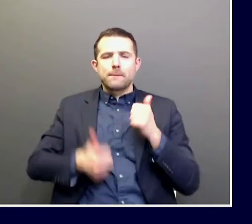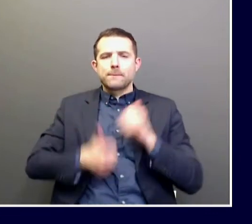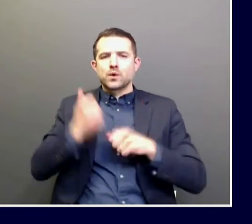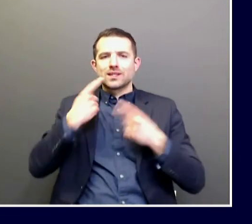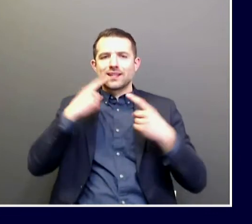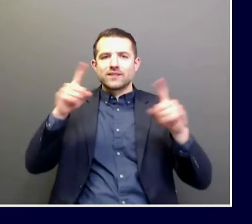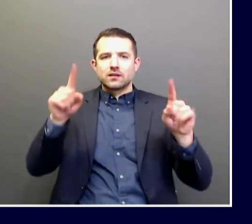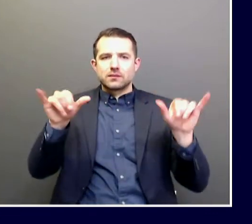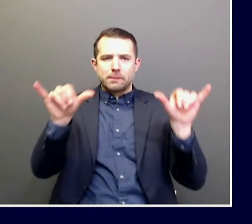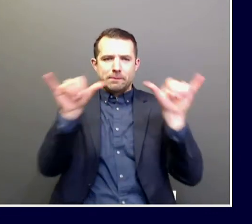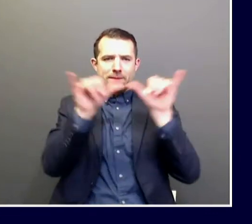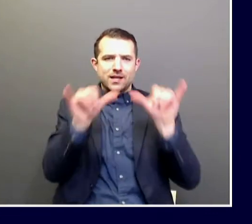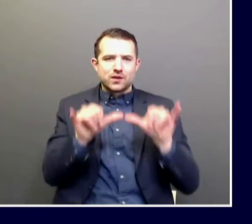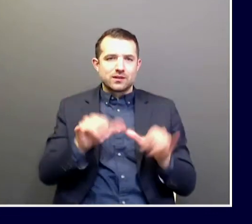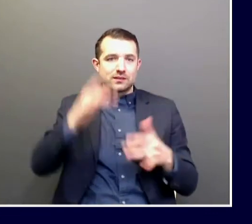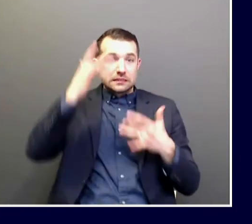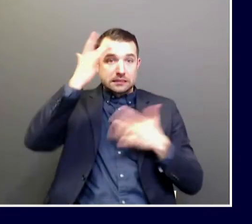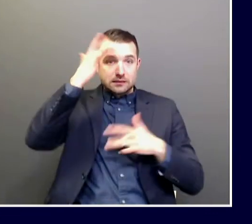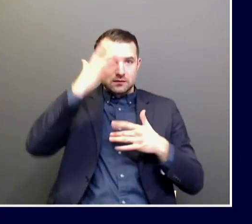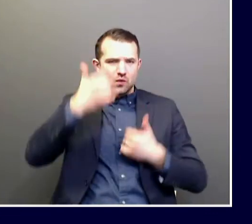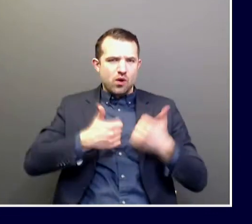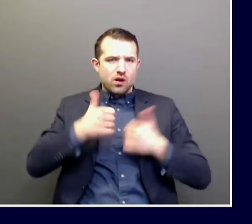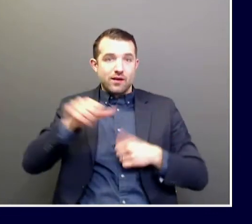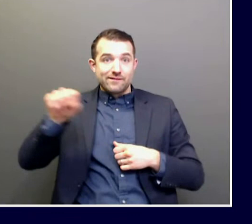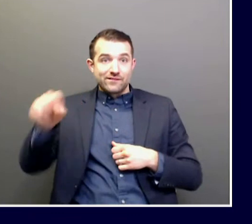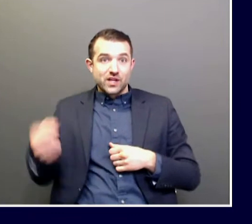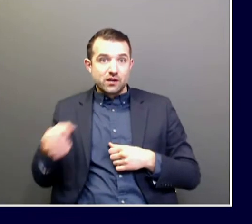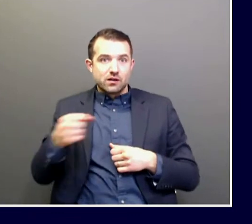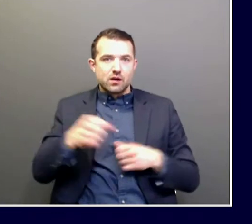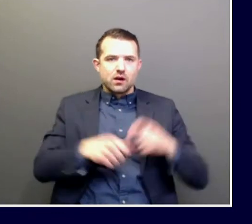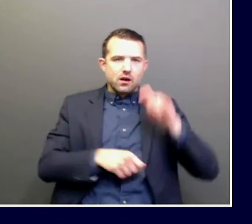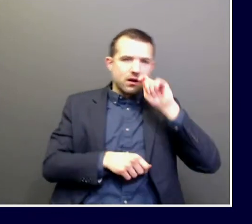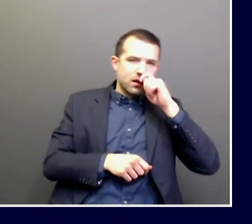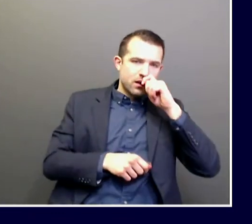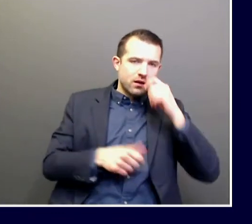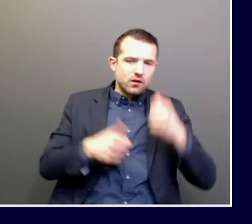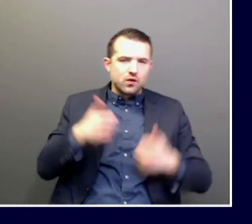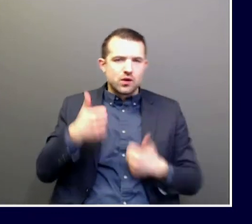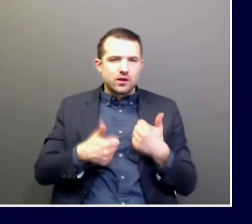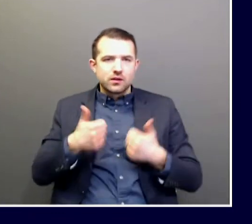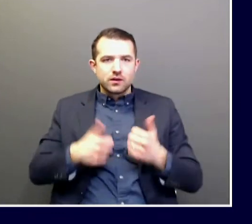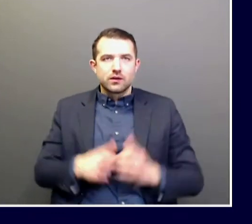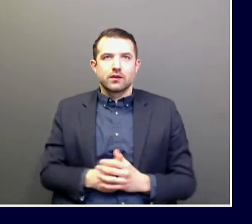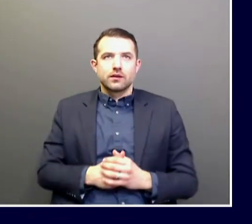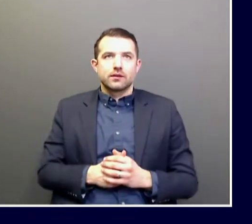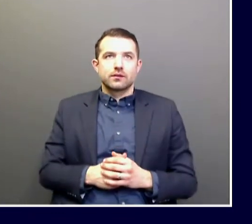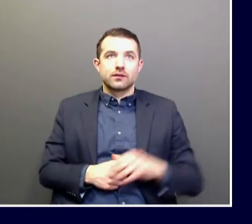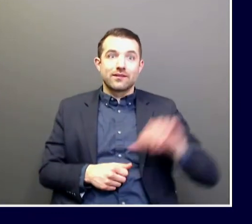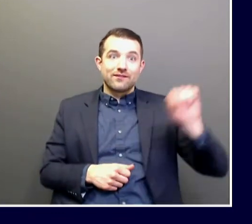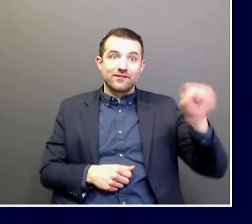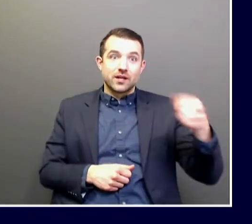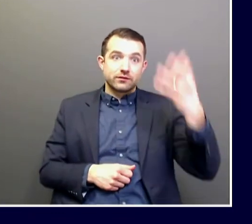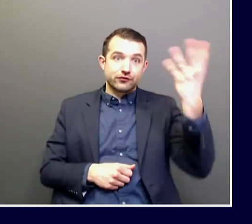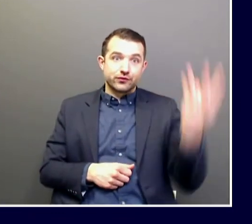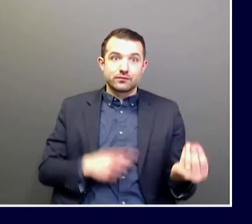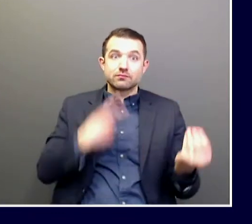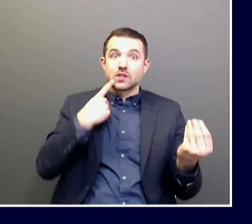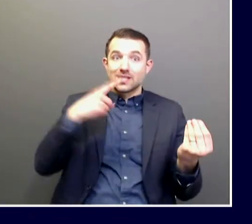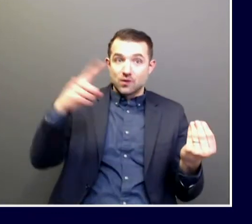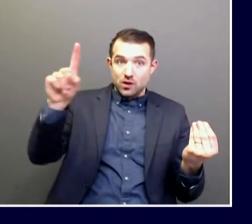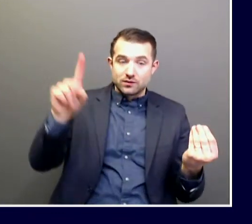rates during this current wave and beyond? I do, Caitlin, and not just me. Forget about what I think, but the